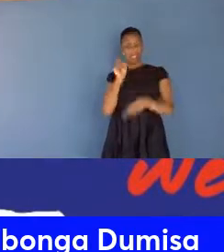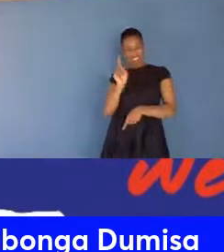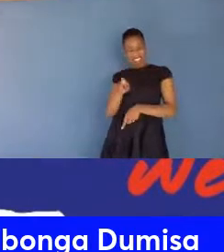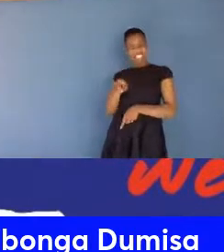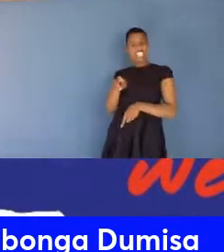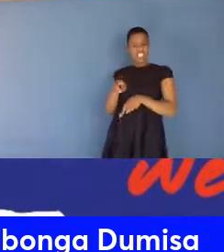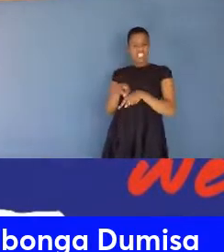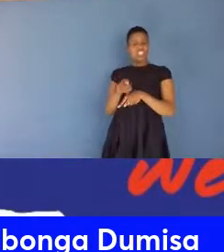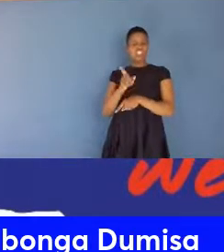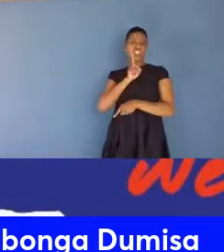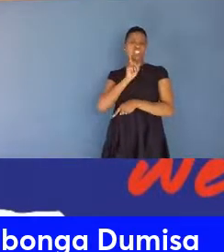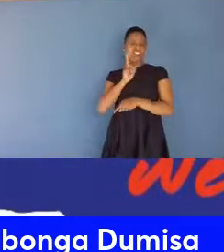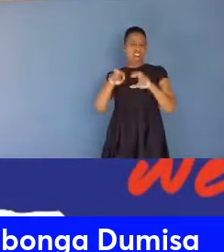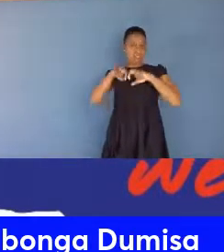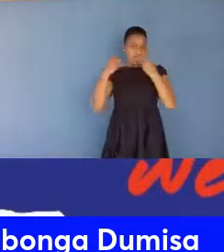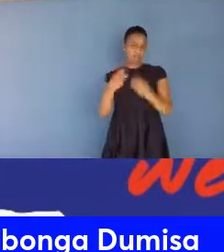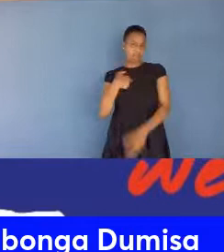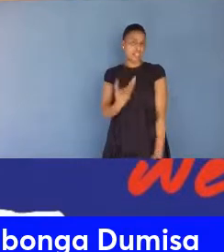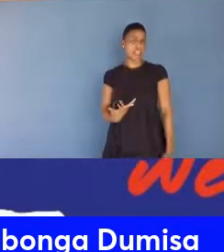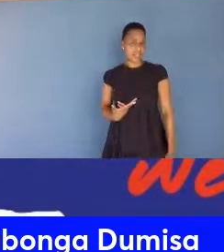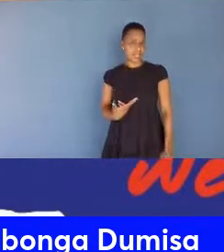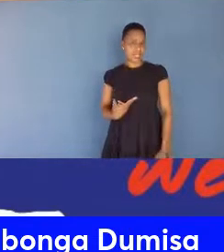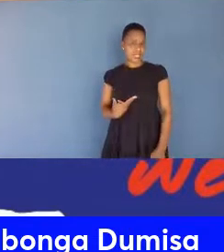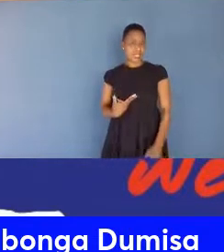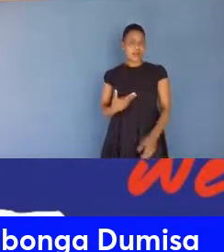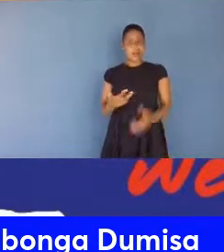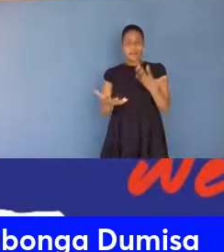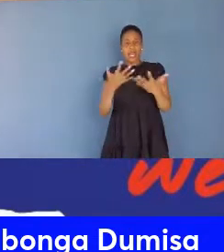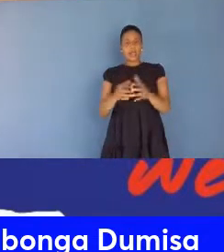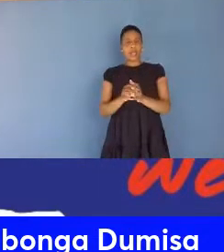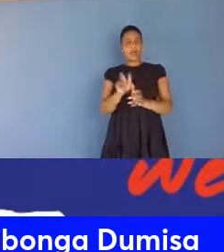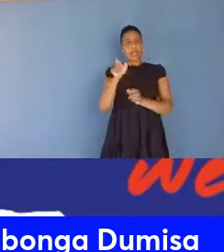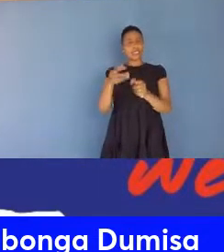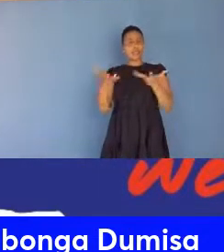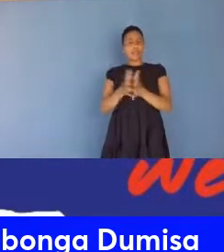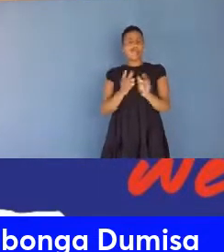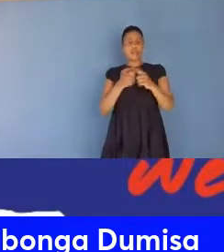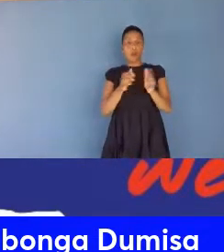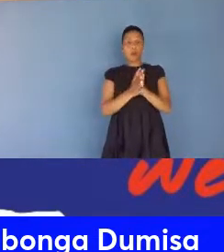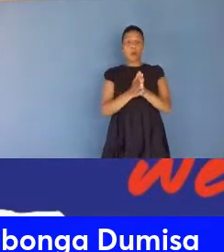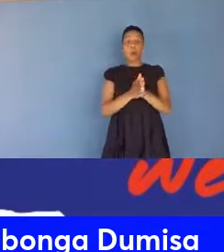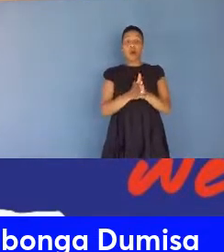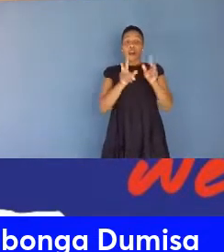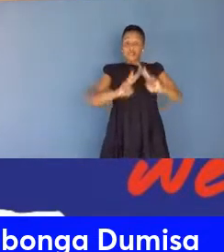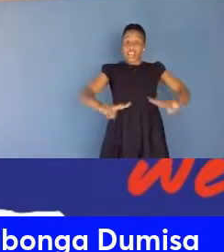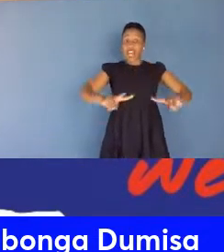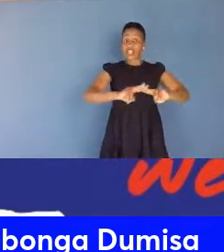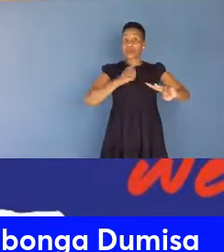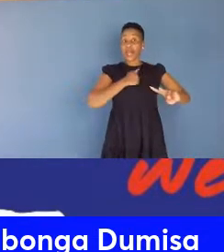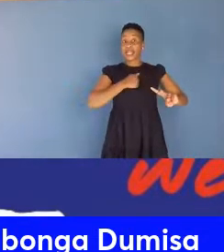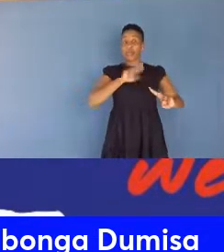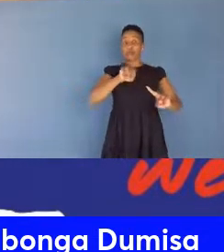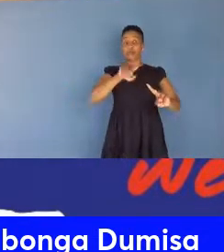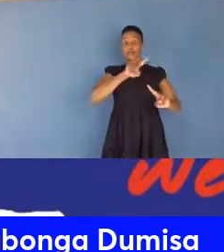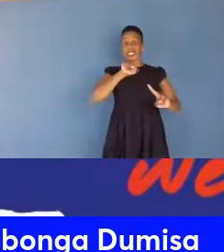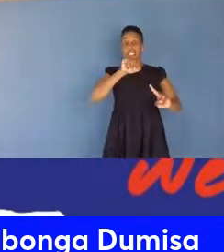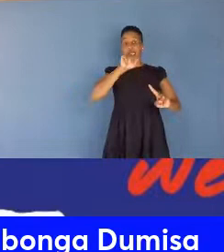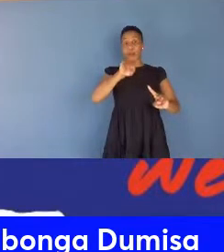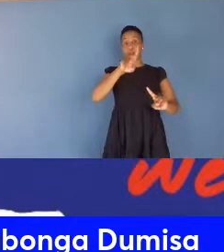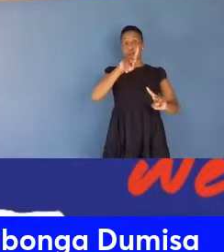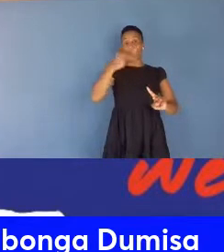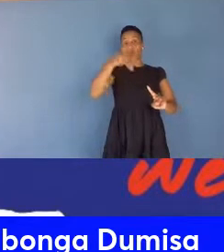much as anyone else in maybe in my village, Mzimkulu, might not know that if a